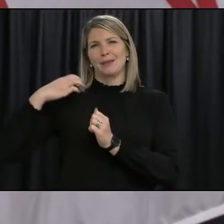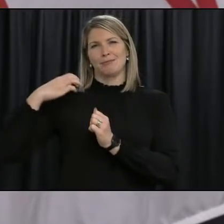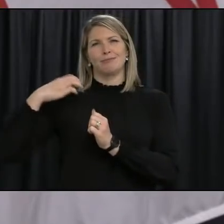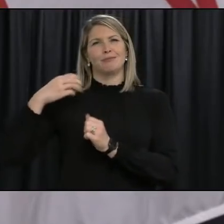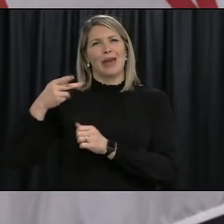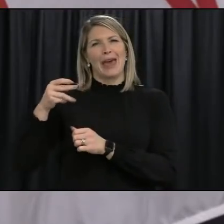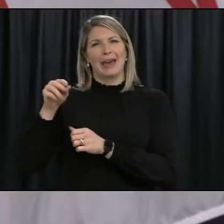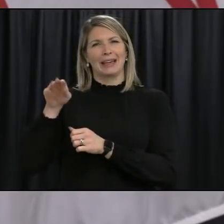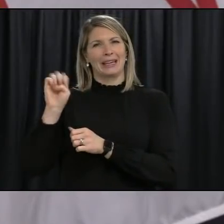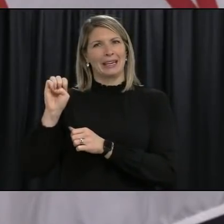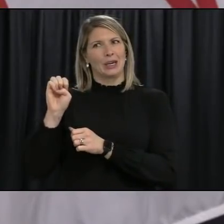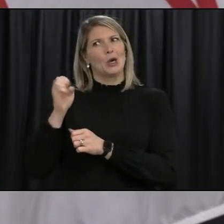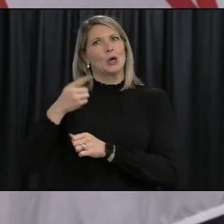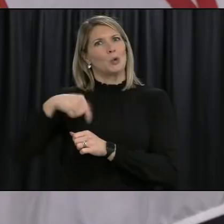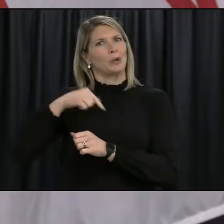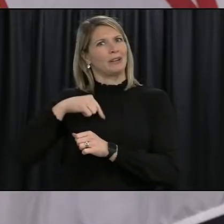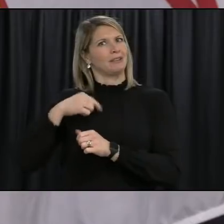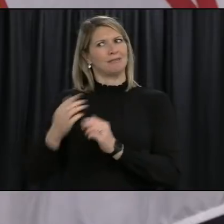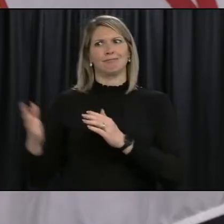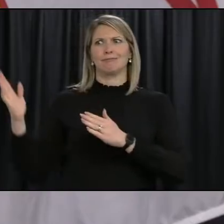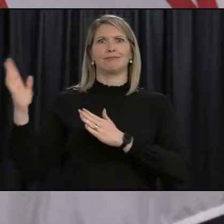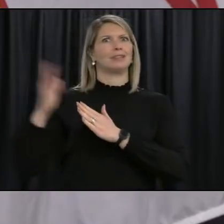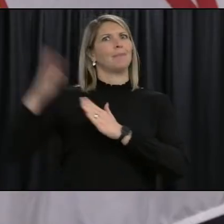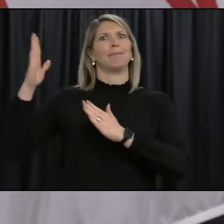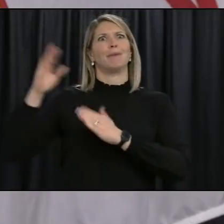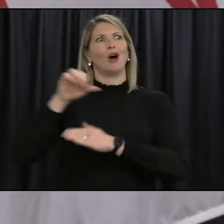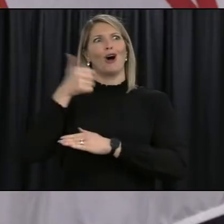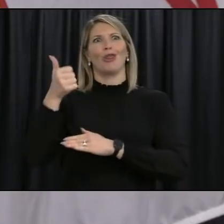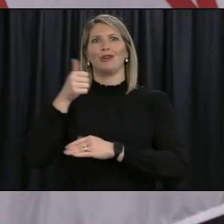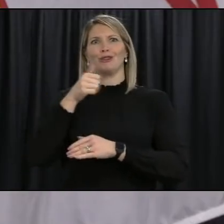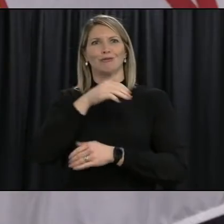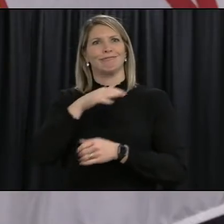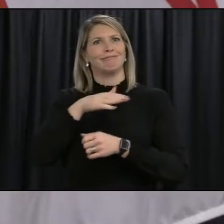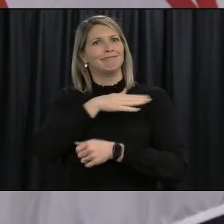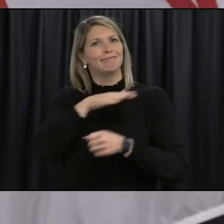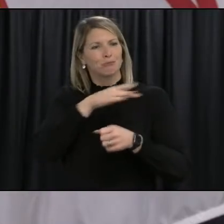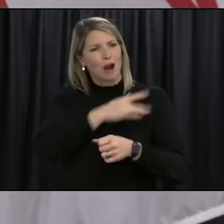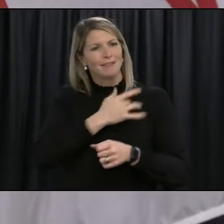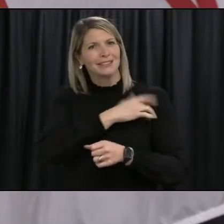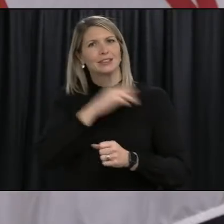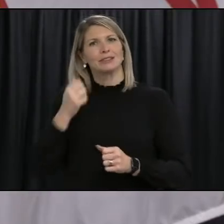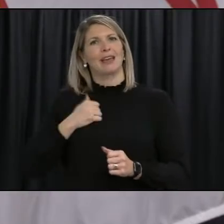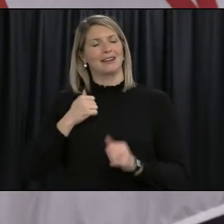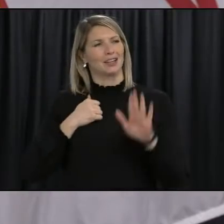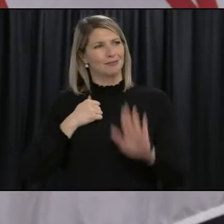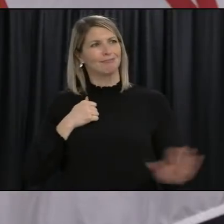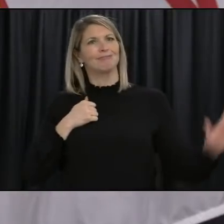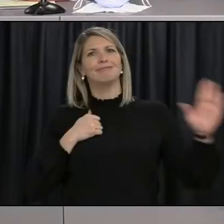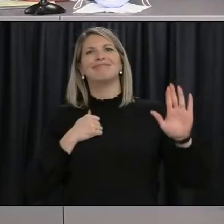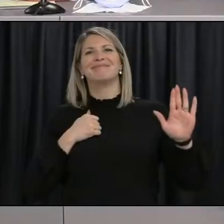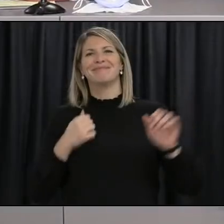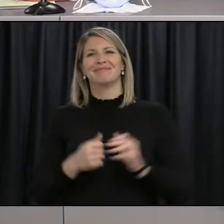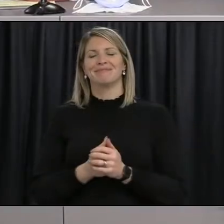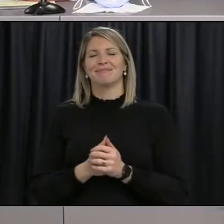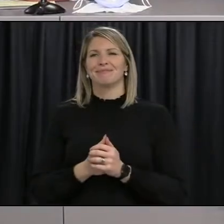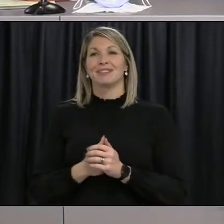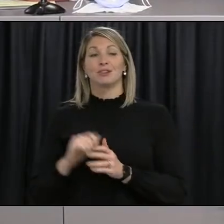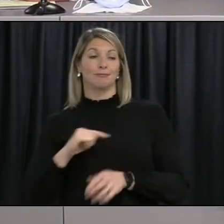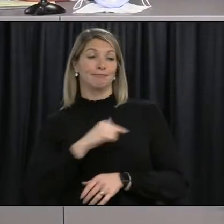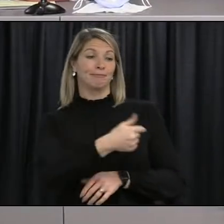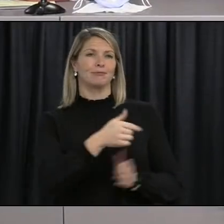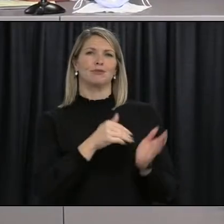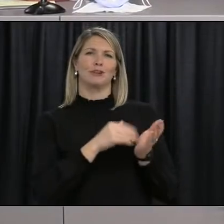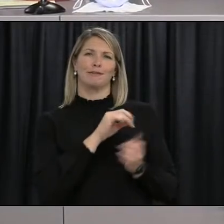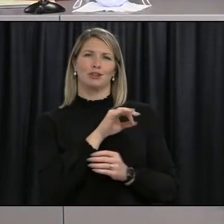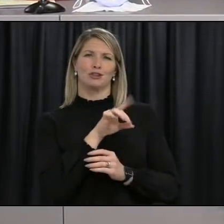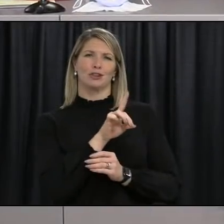jurisdictions. We want to stay that way. So on that note, Dr. Fitzgerald will share her update. Thank you, Premier. Good afternoon,